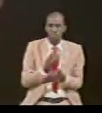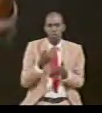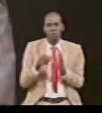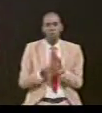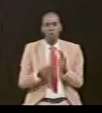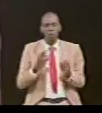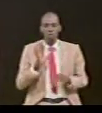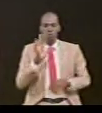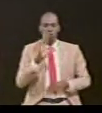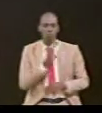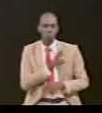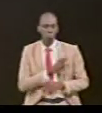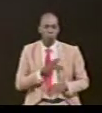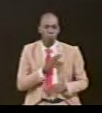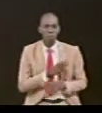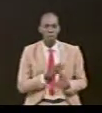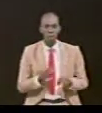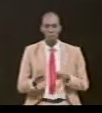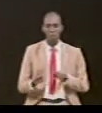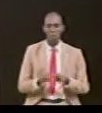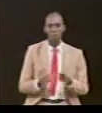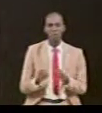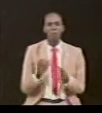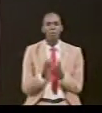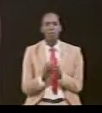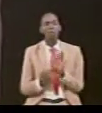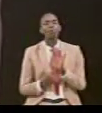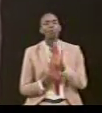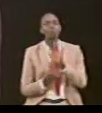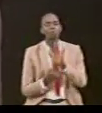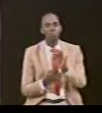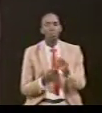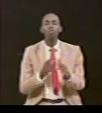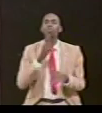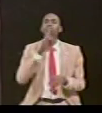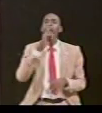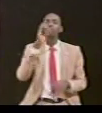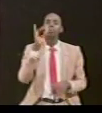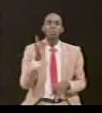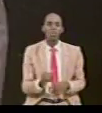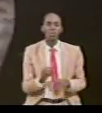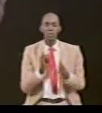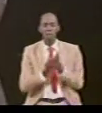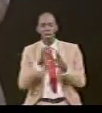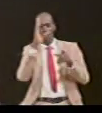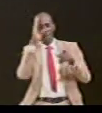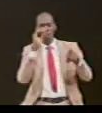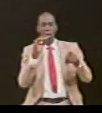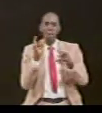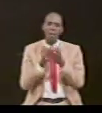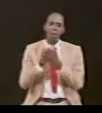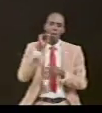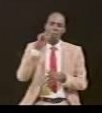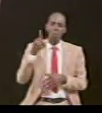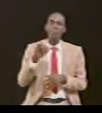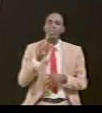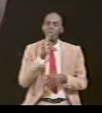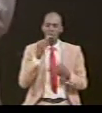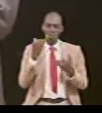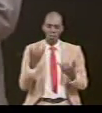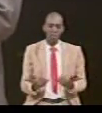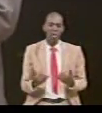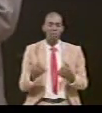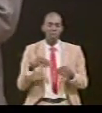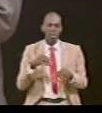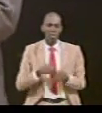the newness of behavior that shows that that man truly, that woman truly is in Christ. Therefore, if any